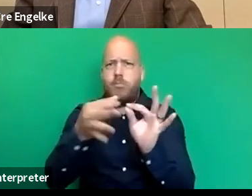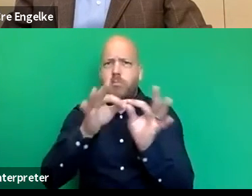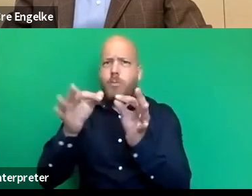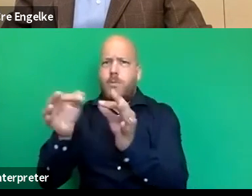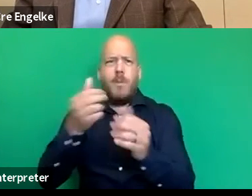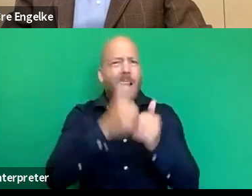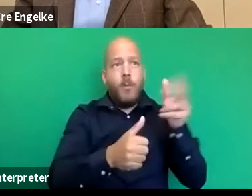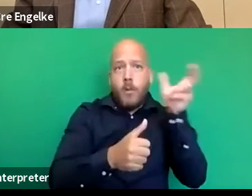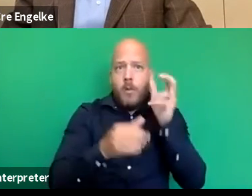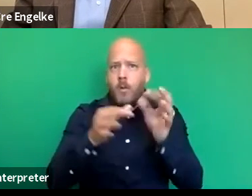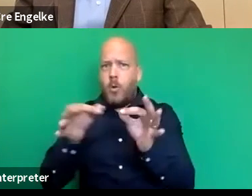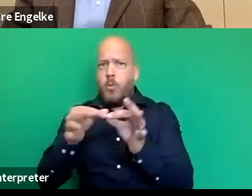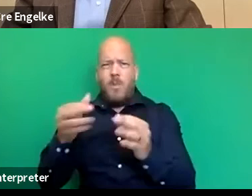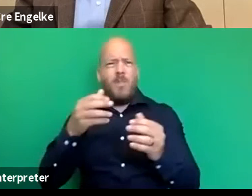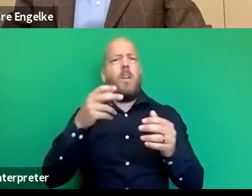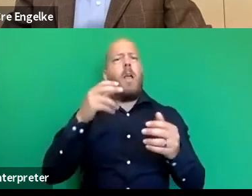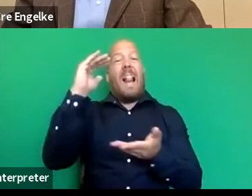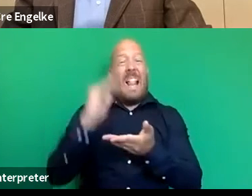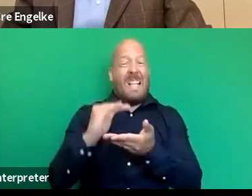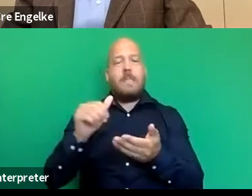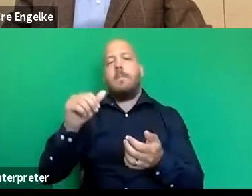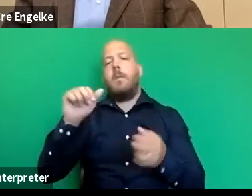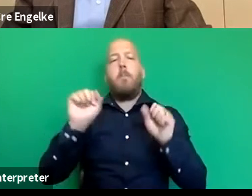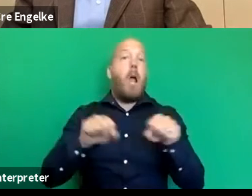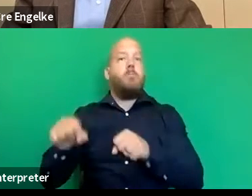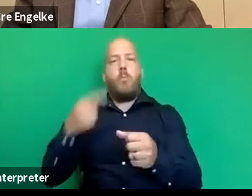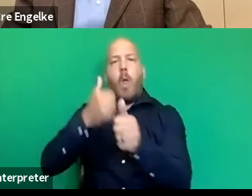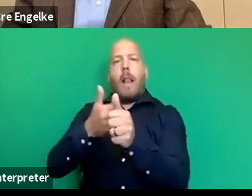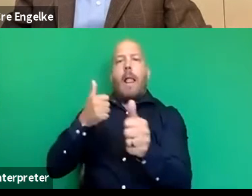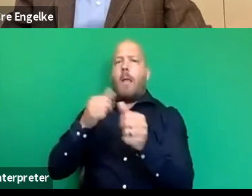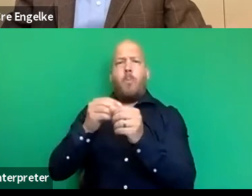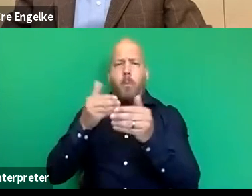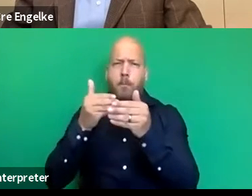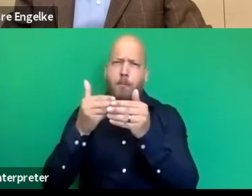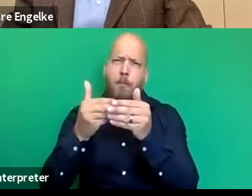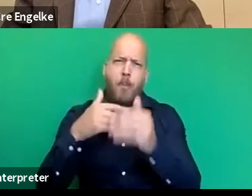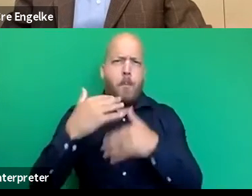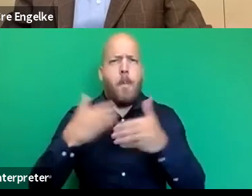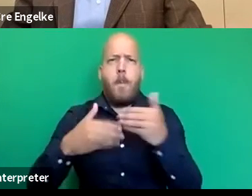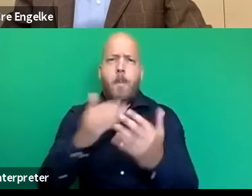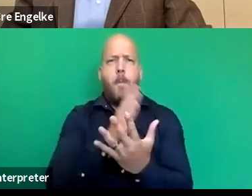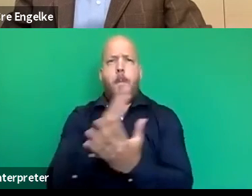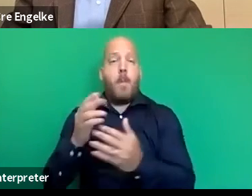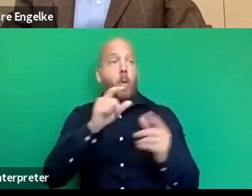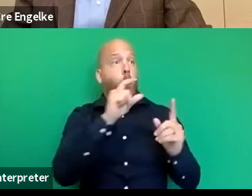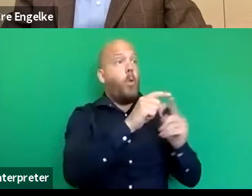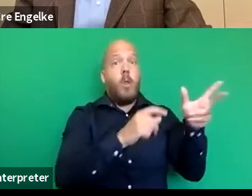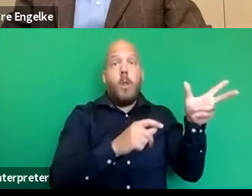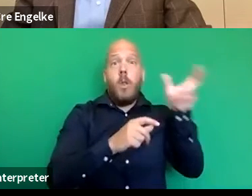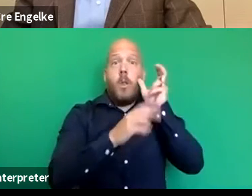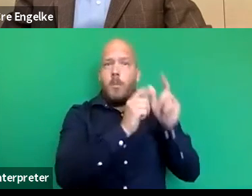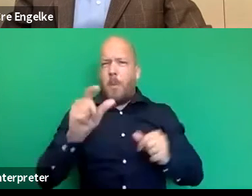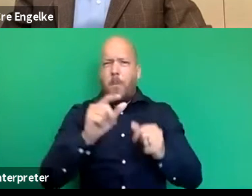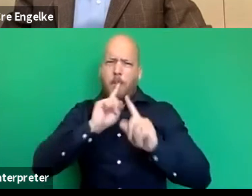word appears on a user's screen or device is less than 2 seconds, that's fairly